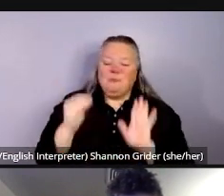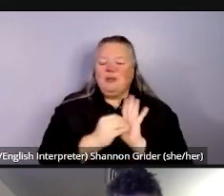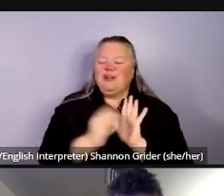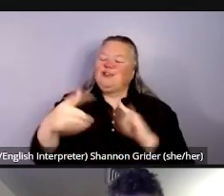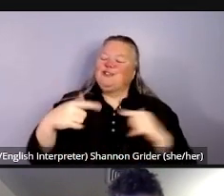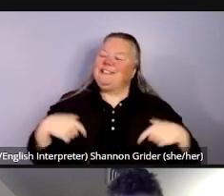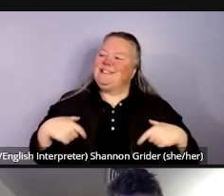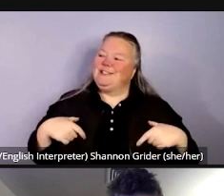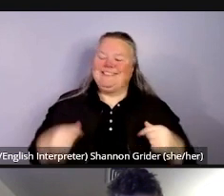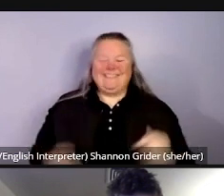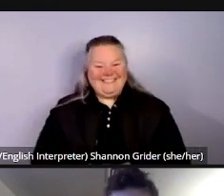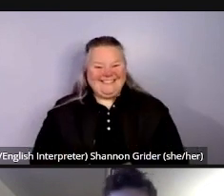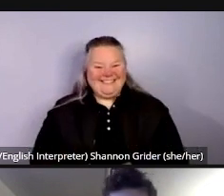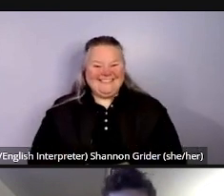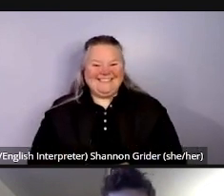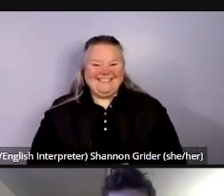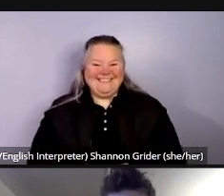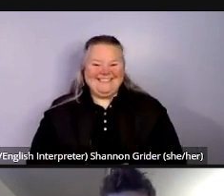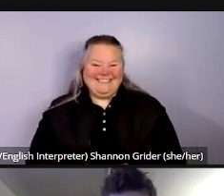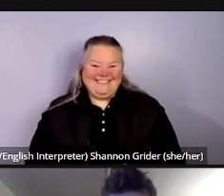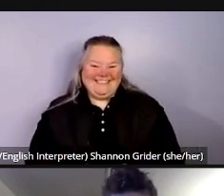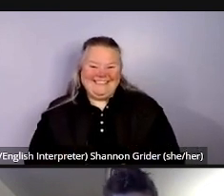t-shirt.